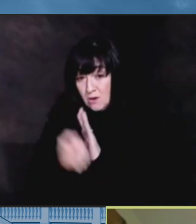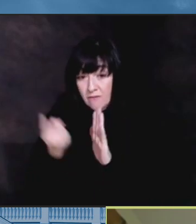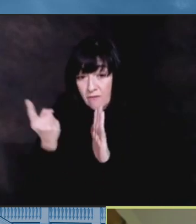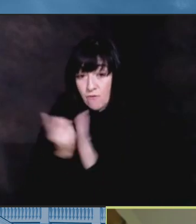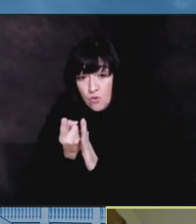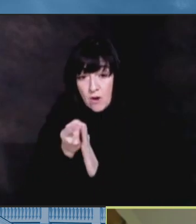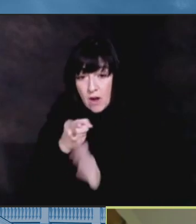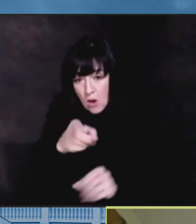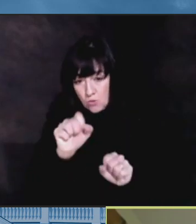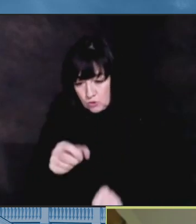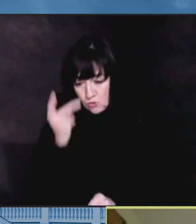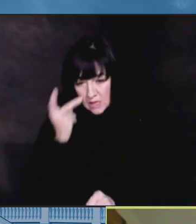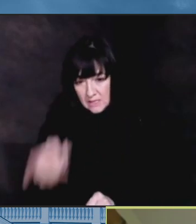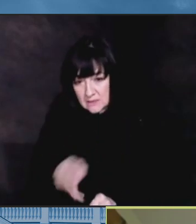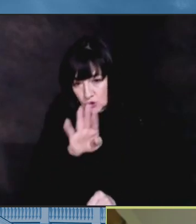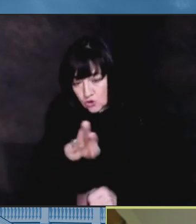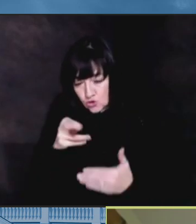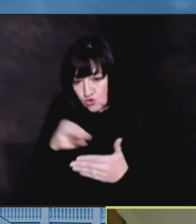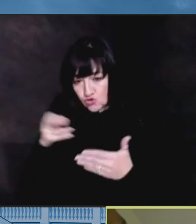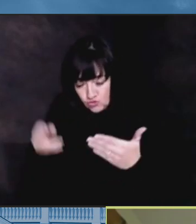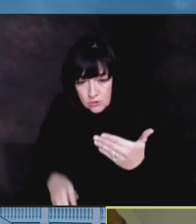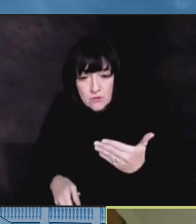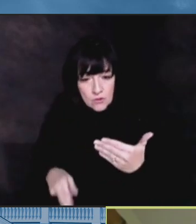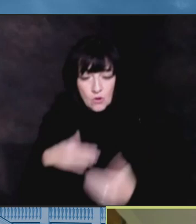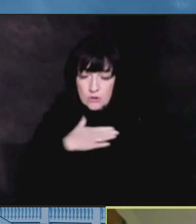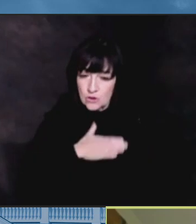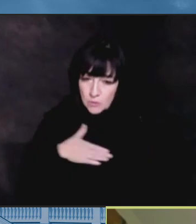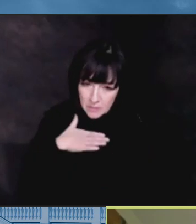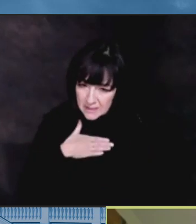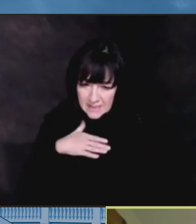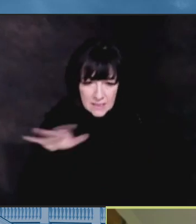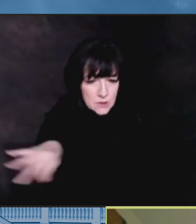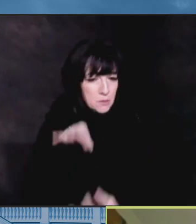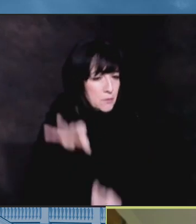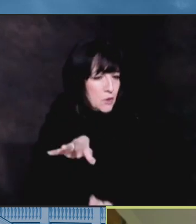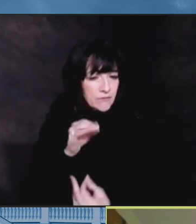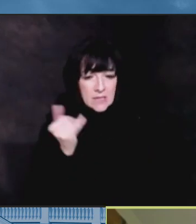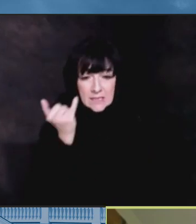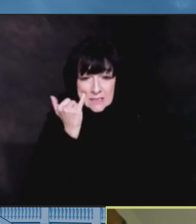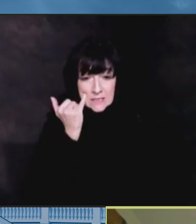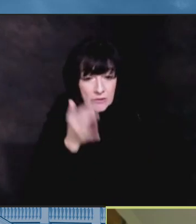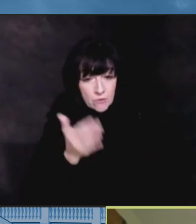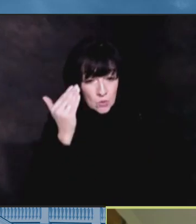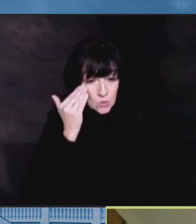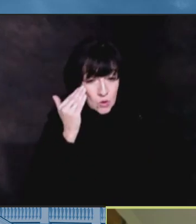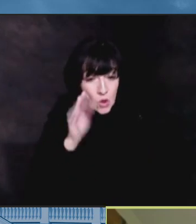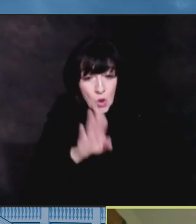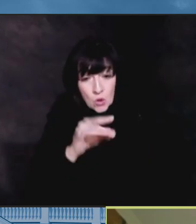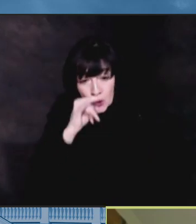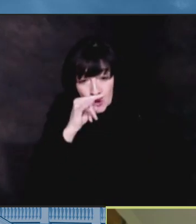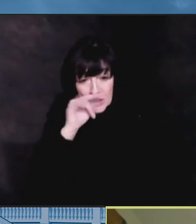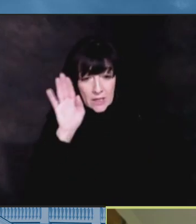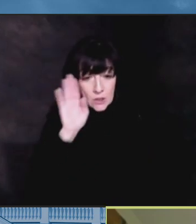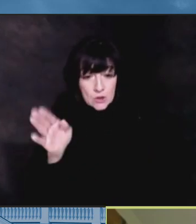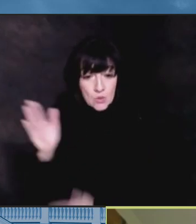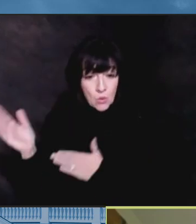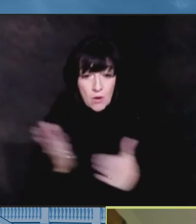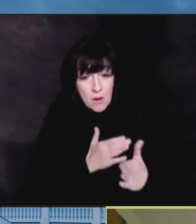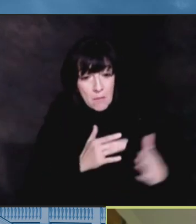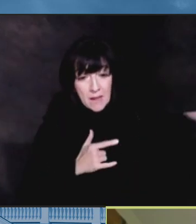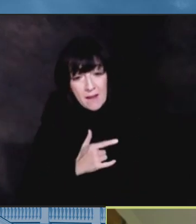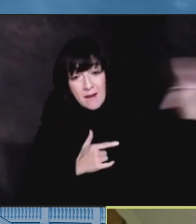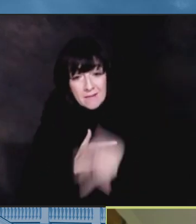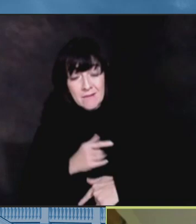for Vault. So please, this is perfect. If your kids are coming home from school or something else is going,